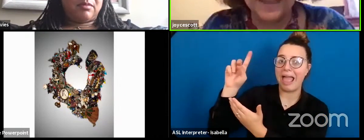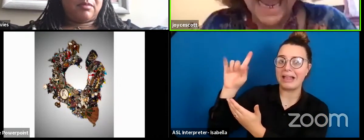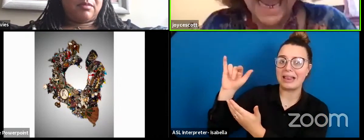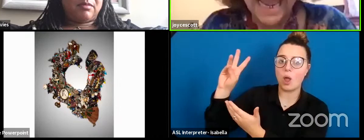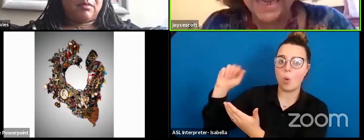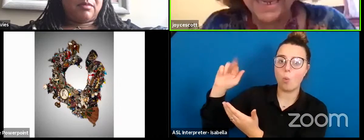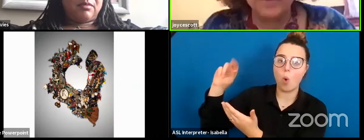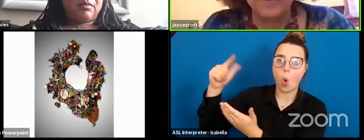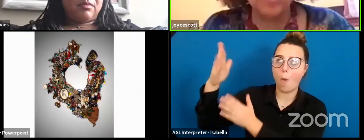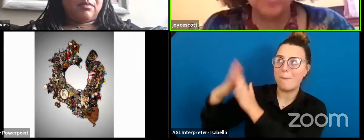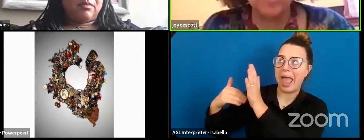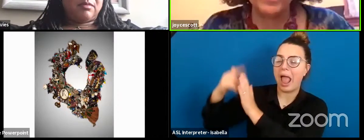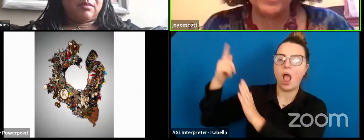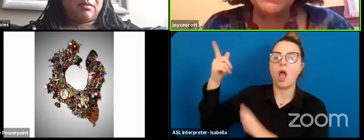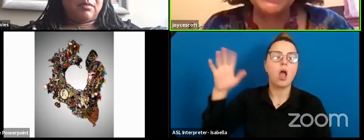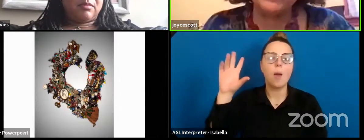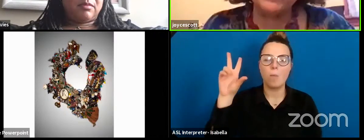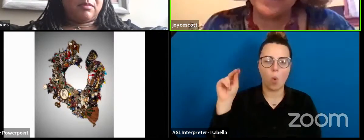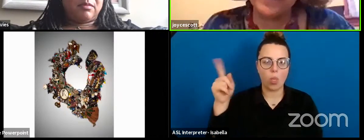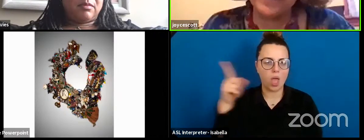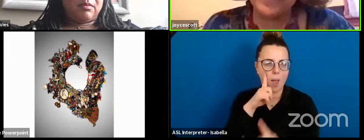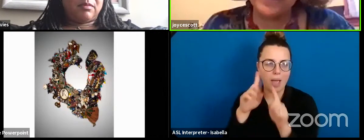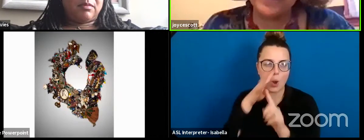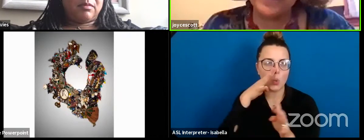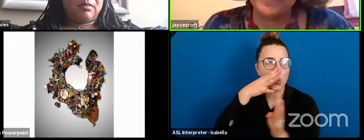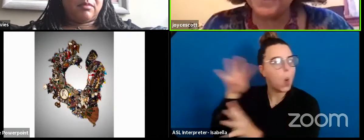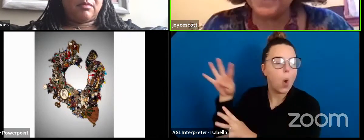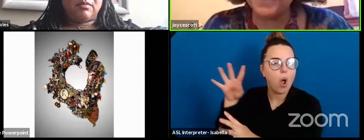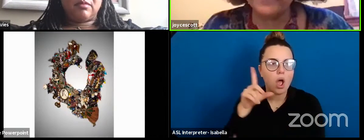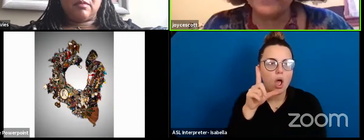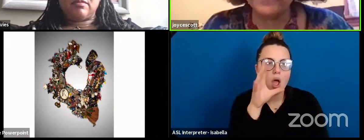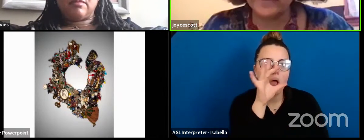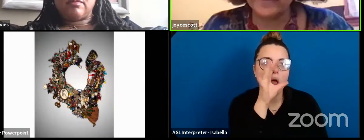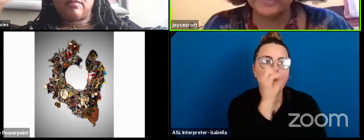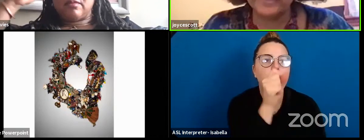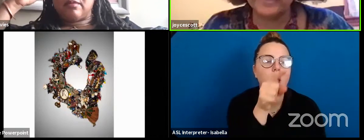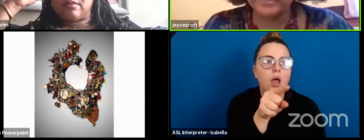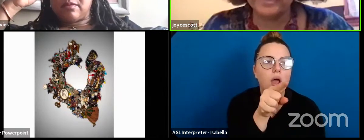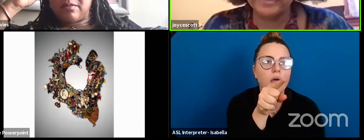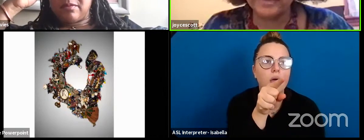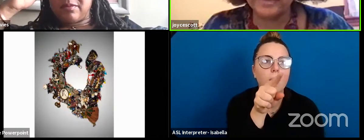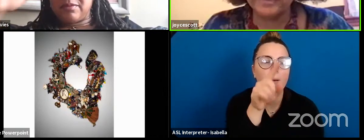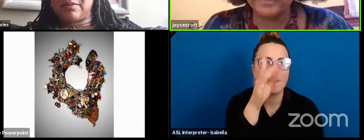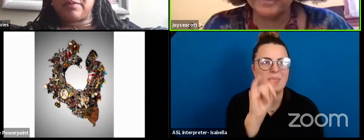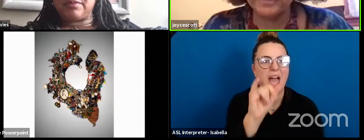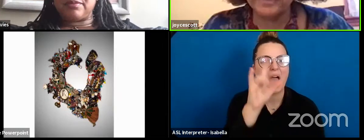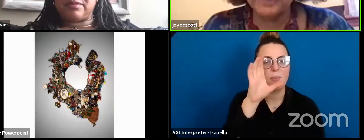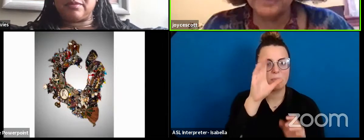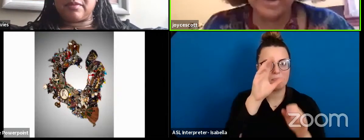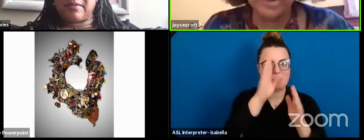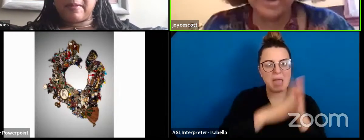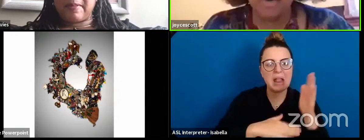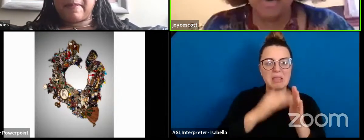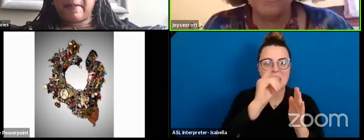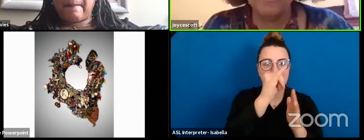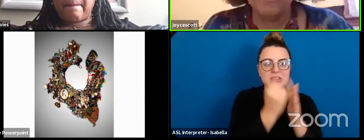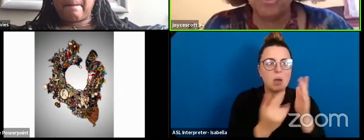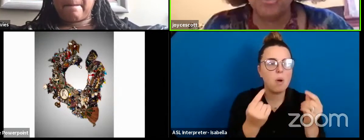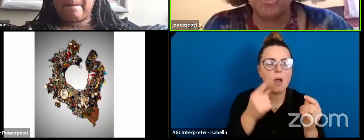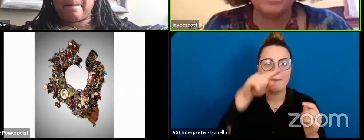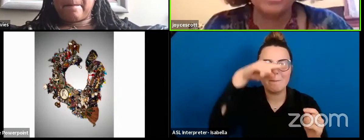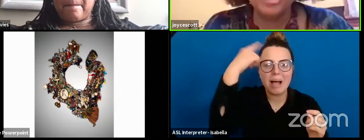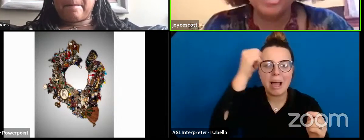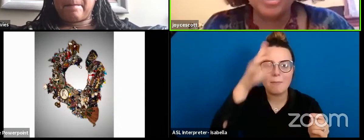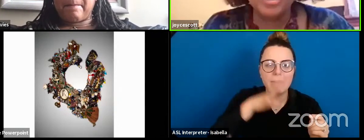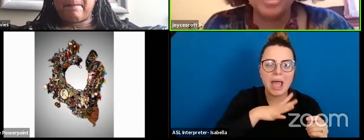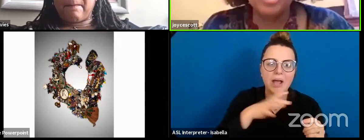at the end of the room. And when they get there, they're seeing it's a black man being lynched. I want them to go home saying, what